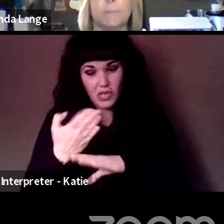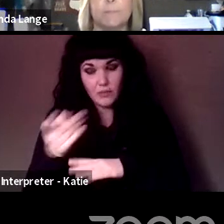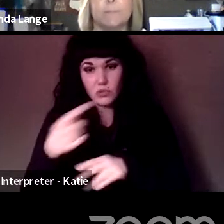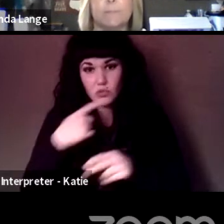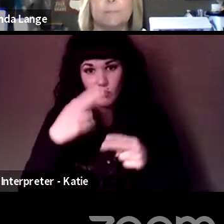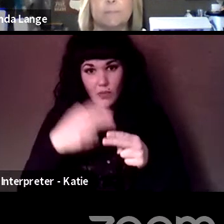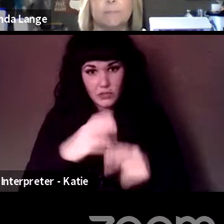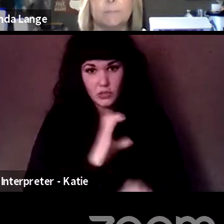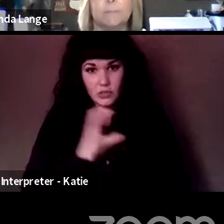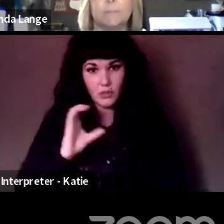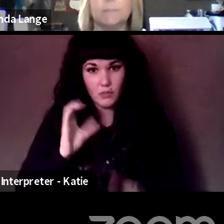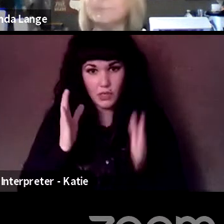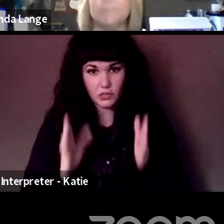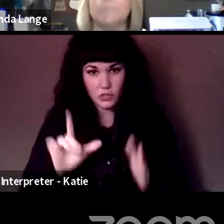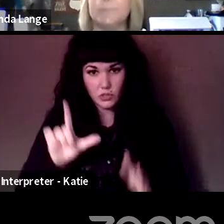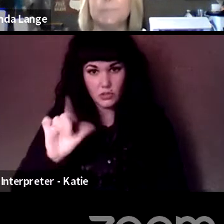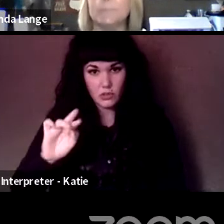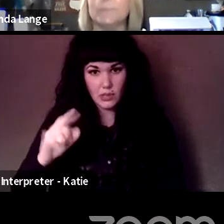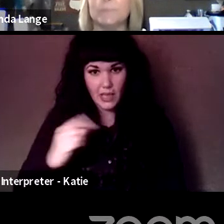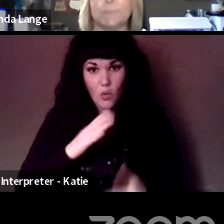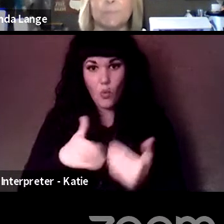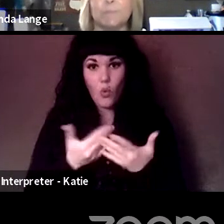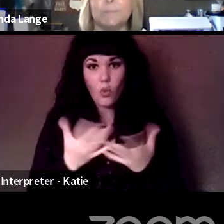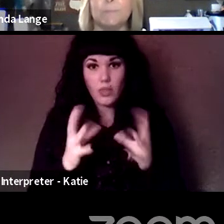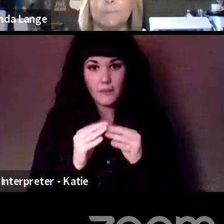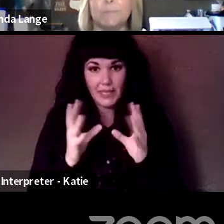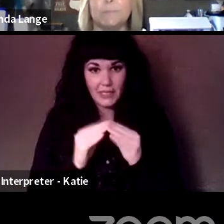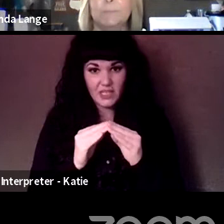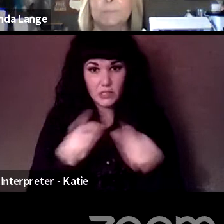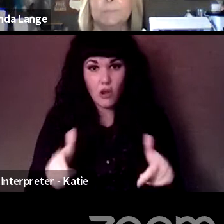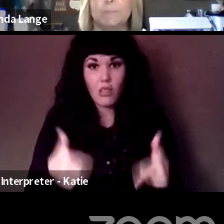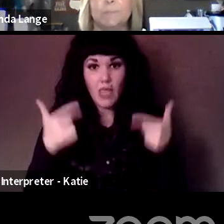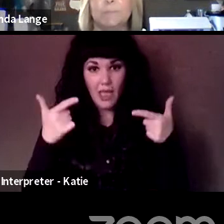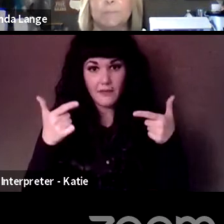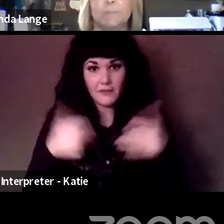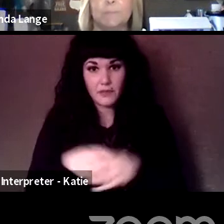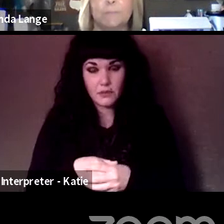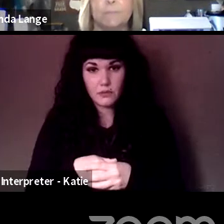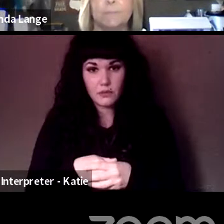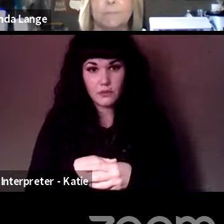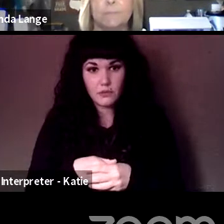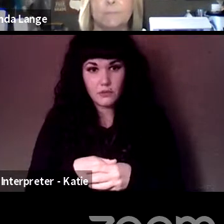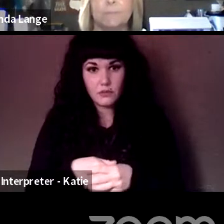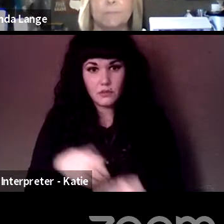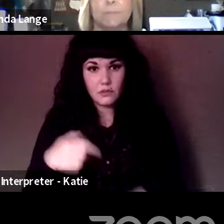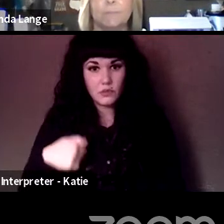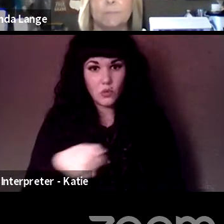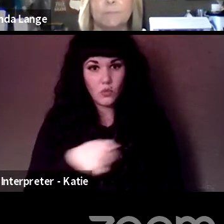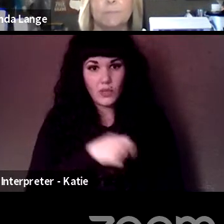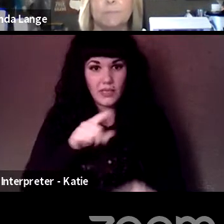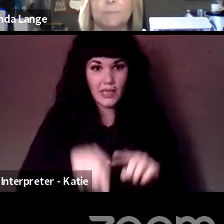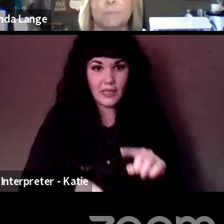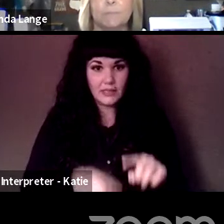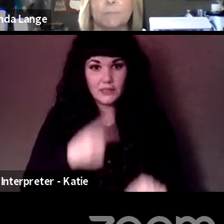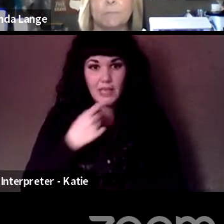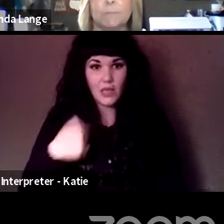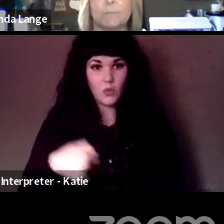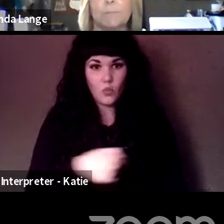of our meetings are live, right? And so we can't say, we have this tough job